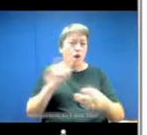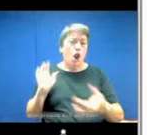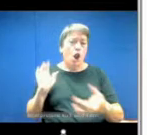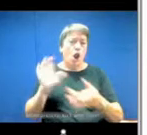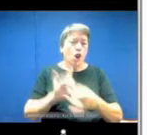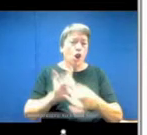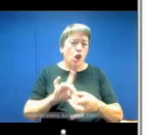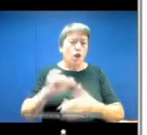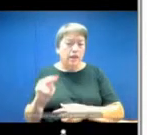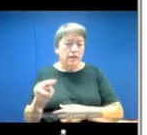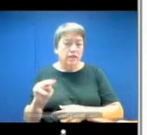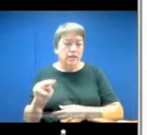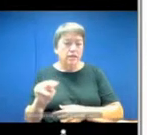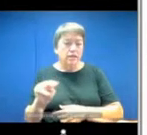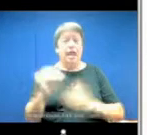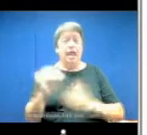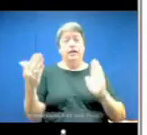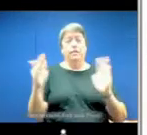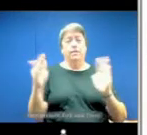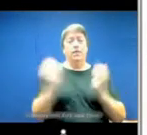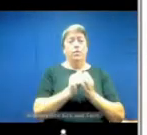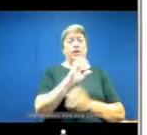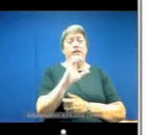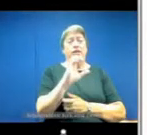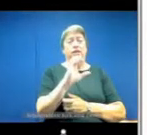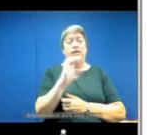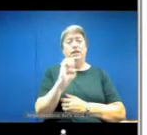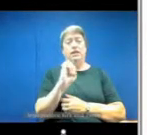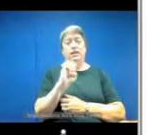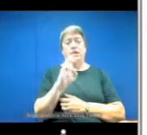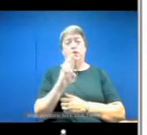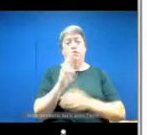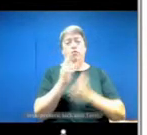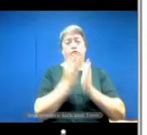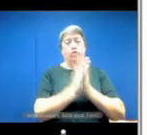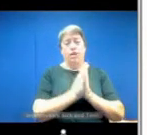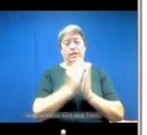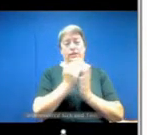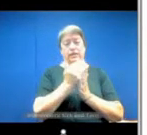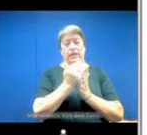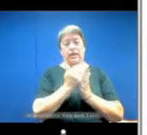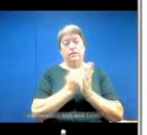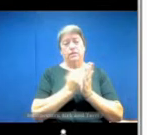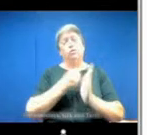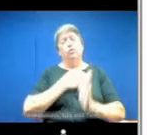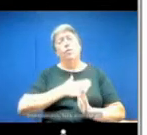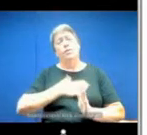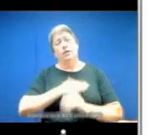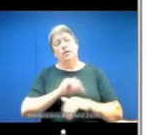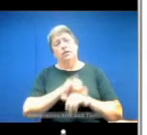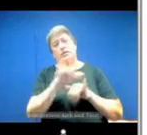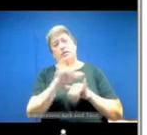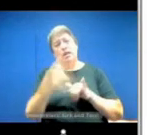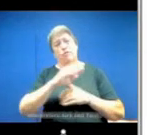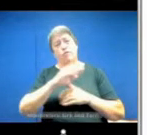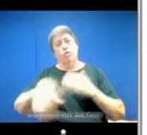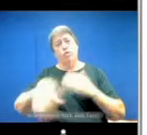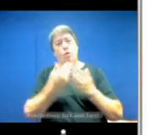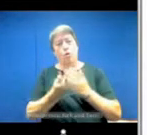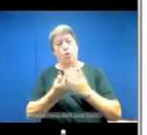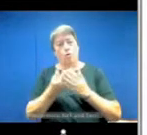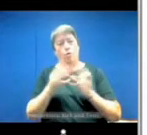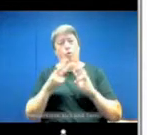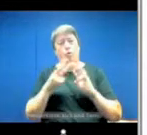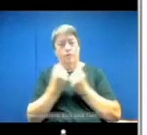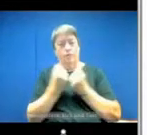it to the CEU request list. So please stay for the entire webinar. Okay, with